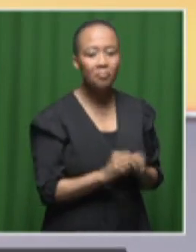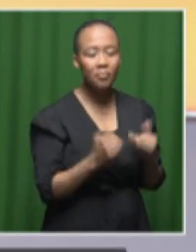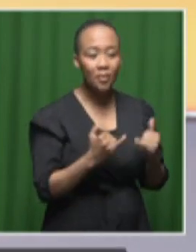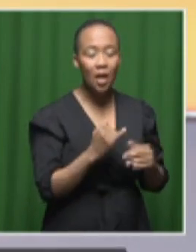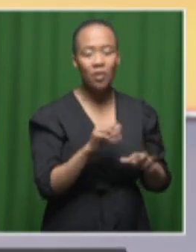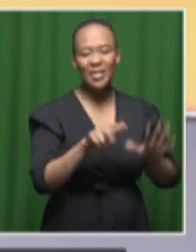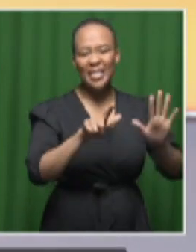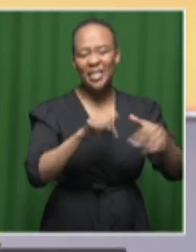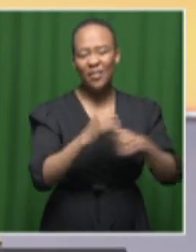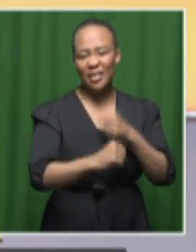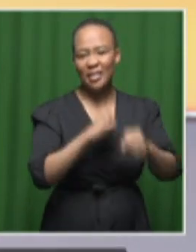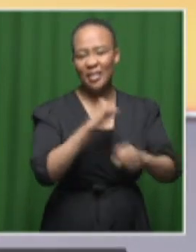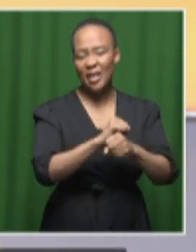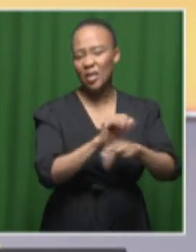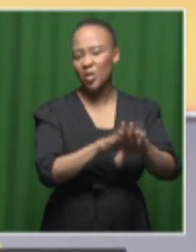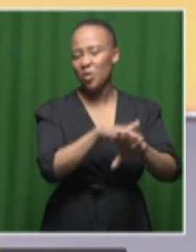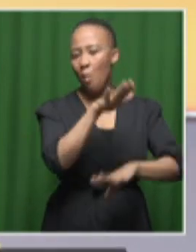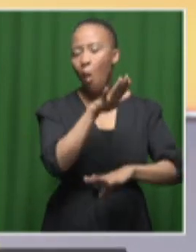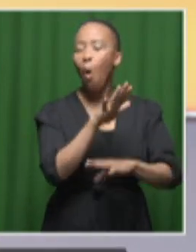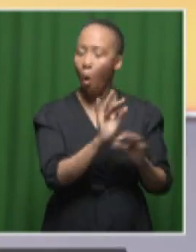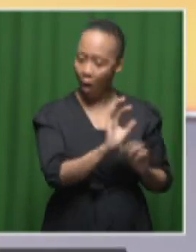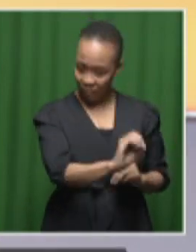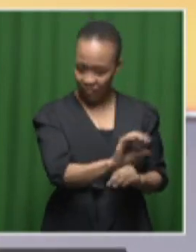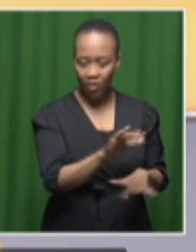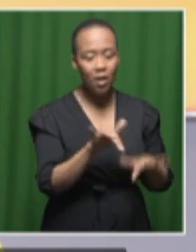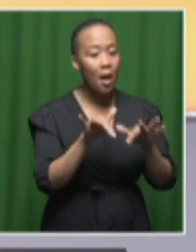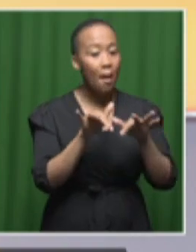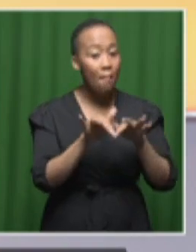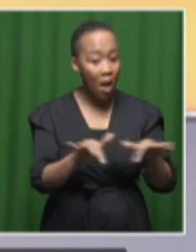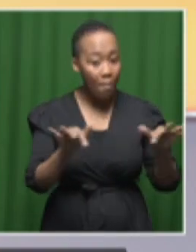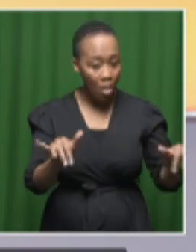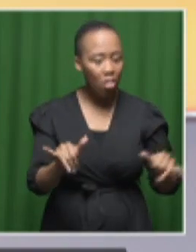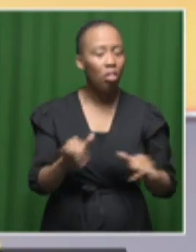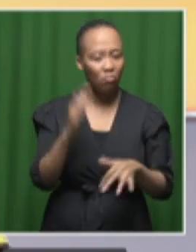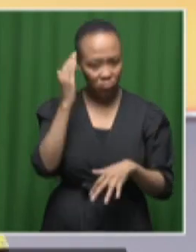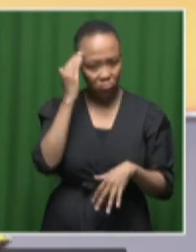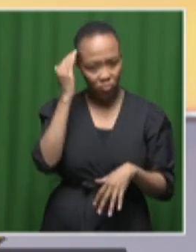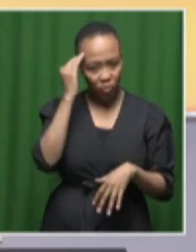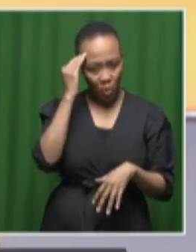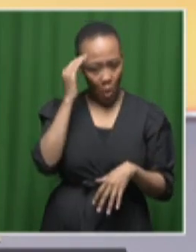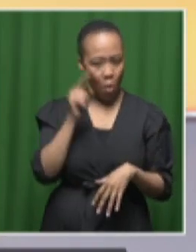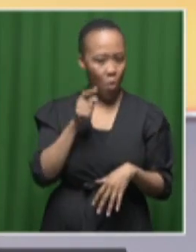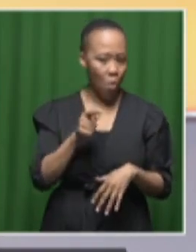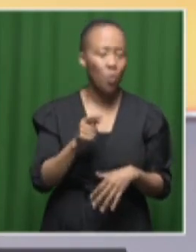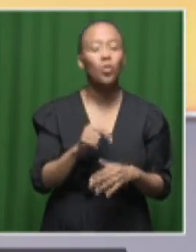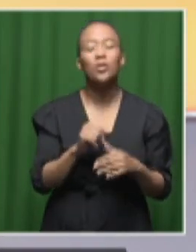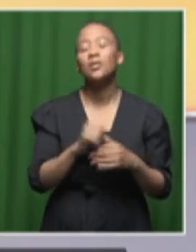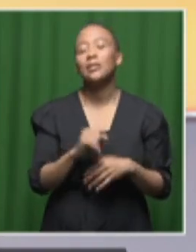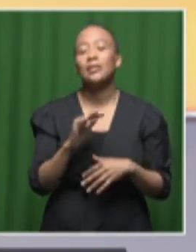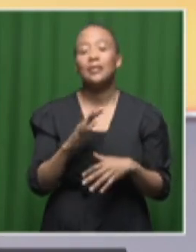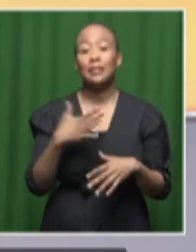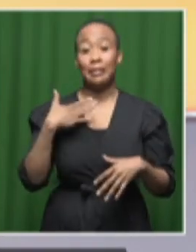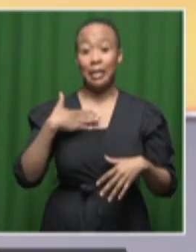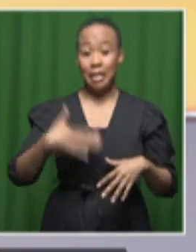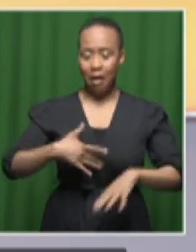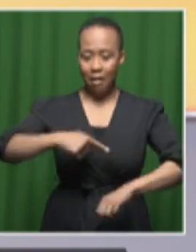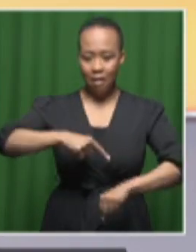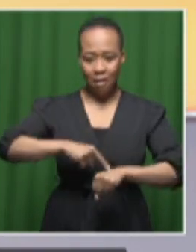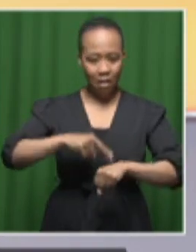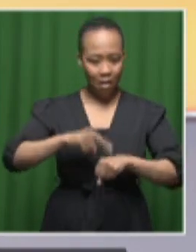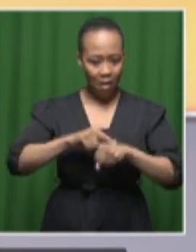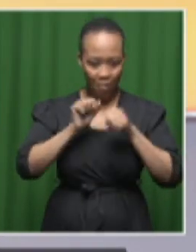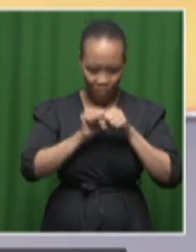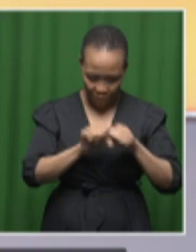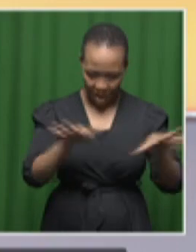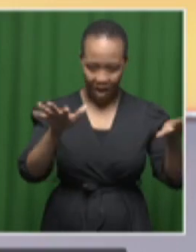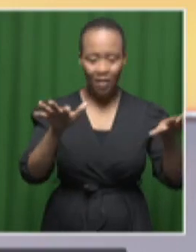now. And what many people are familiar with is the coolest brand survey, right? So Sunday Times releases the coolest brands, and many brand